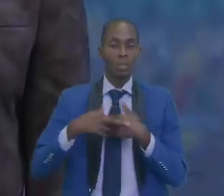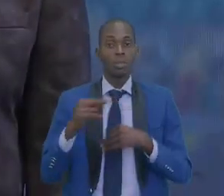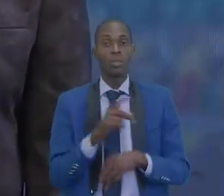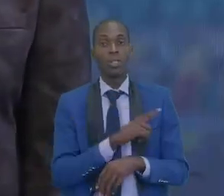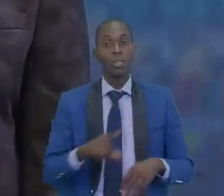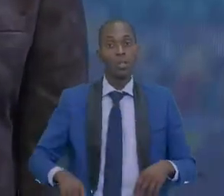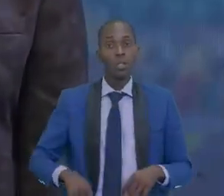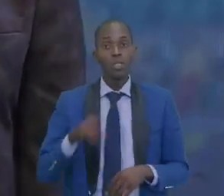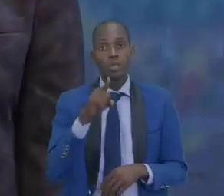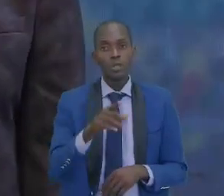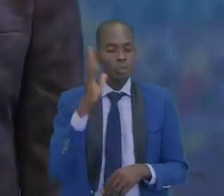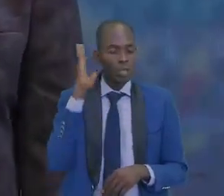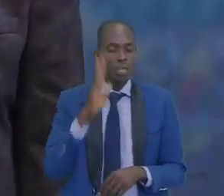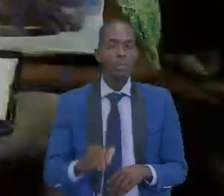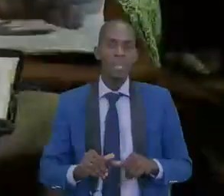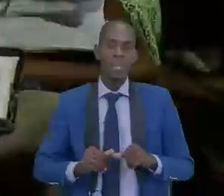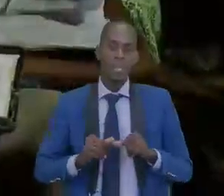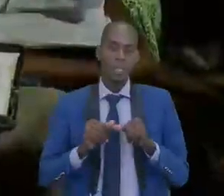will remain saved.